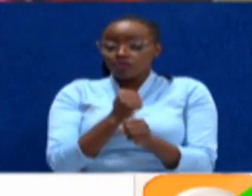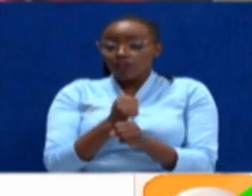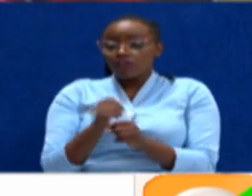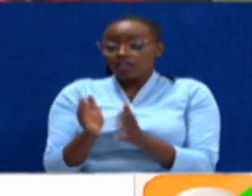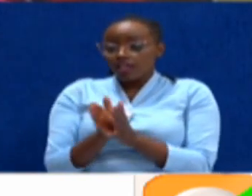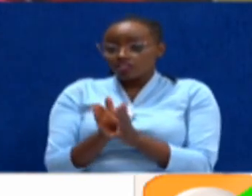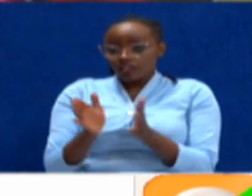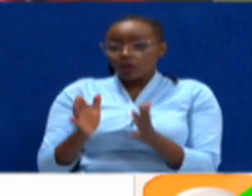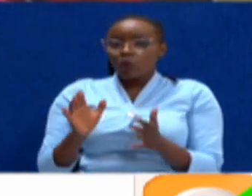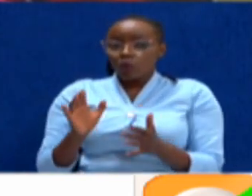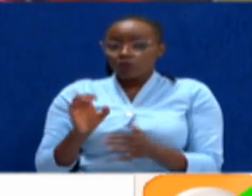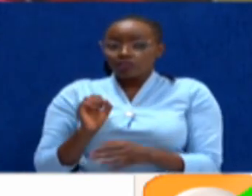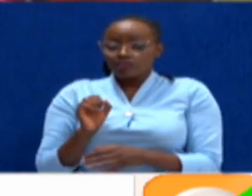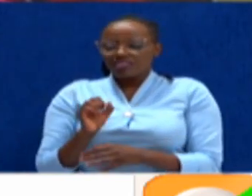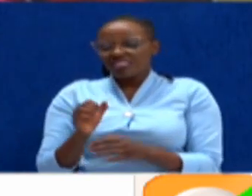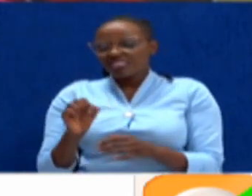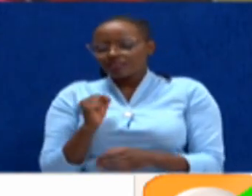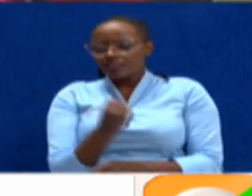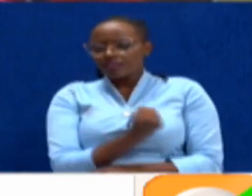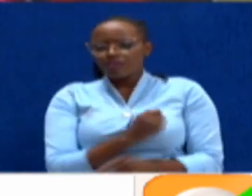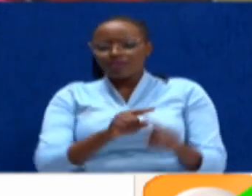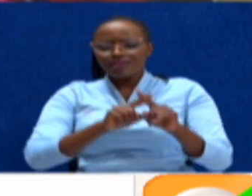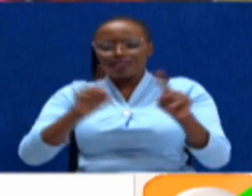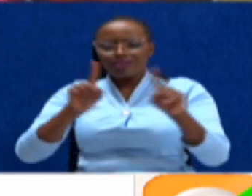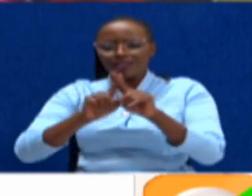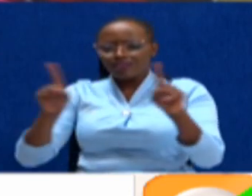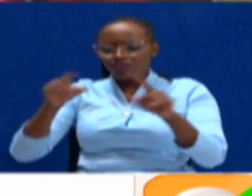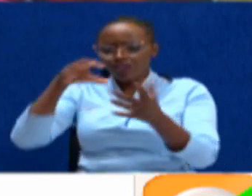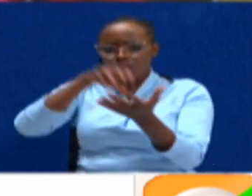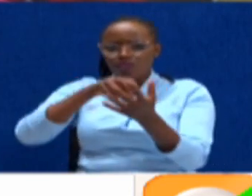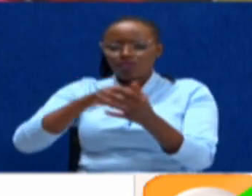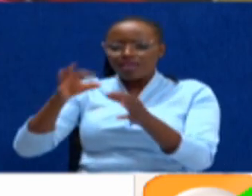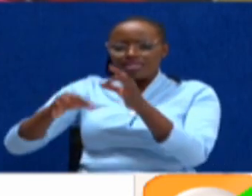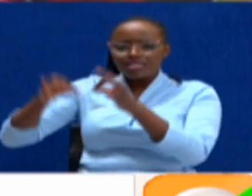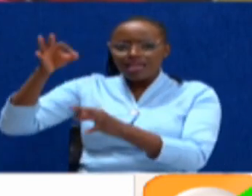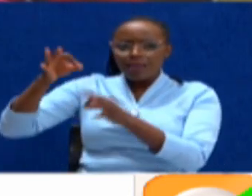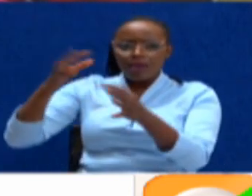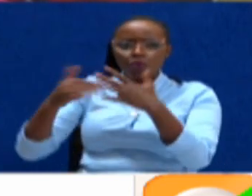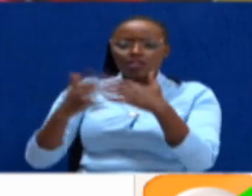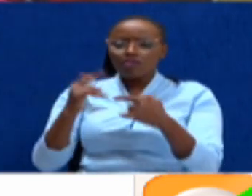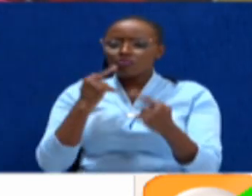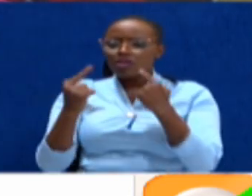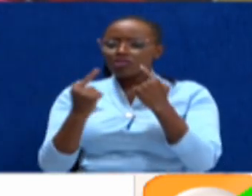plenary. People taking very different positions depending on